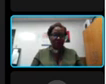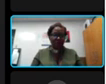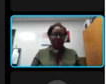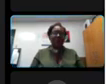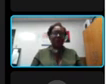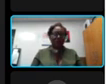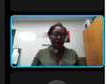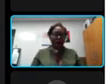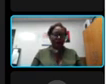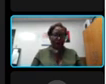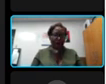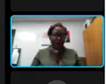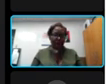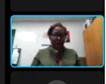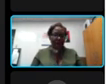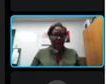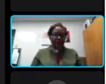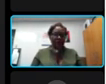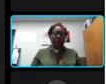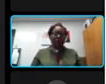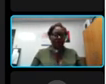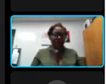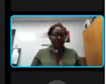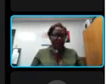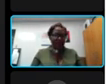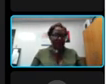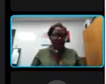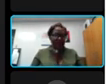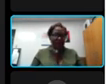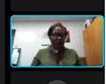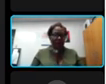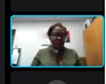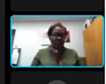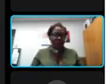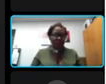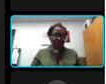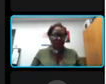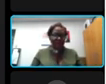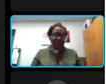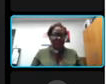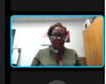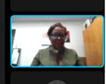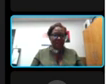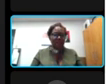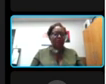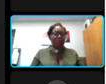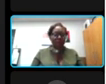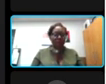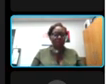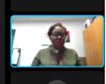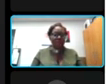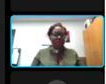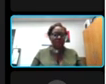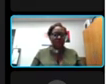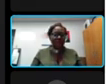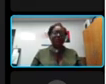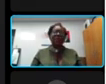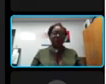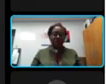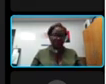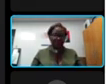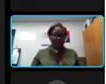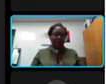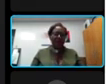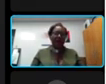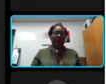had an opportunity to opt out. And on a weekly basis, our schools strive to test 20% of